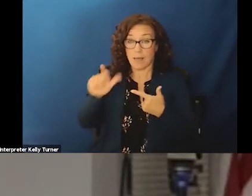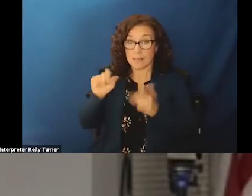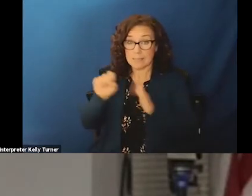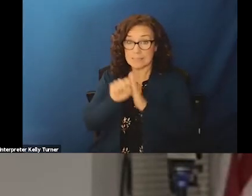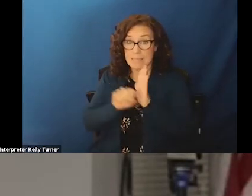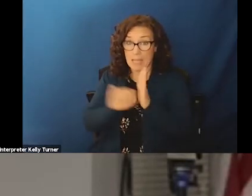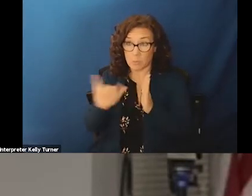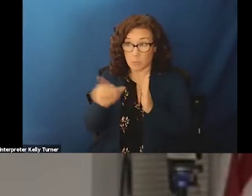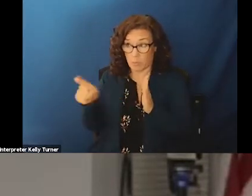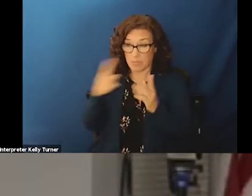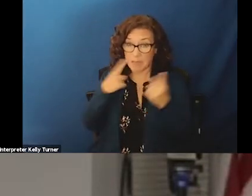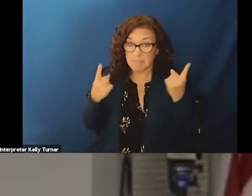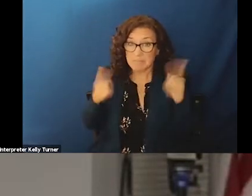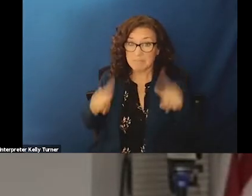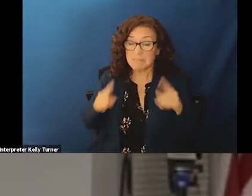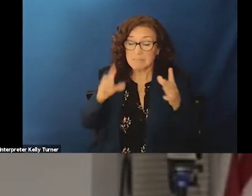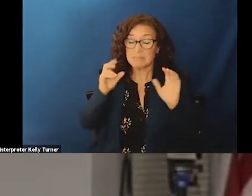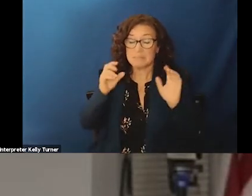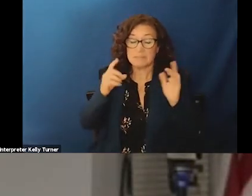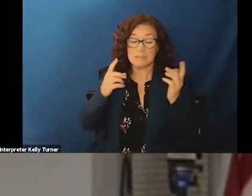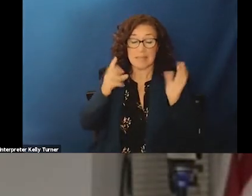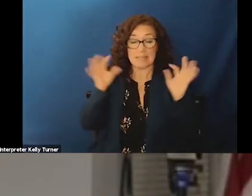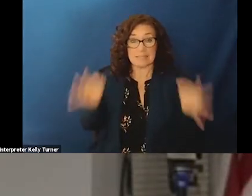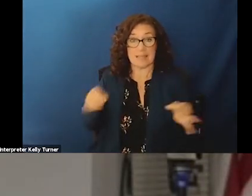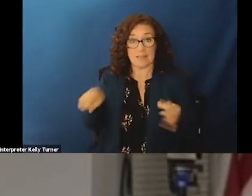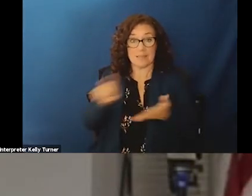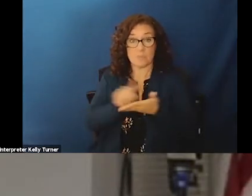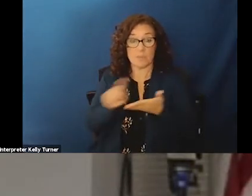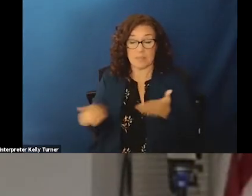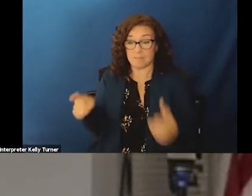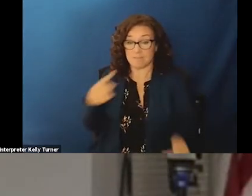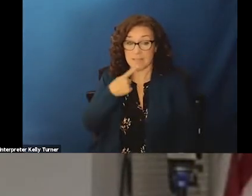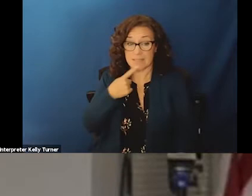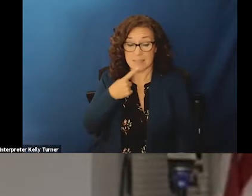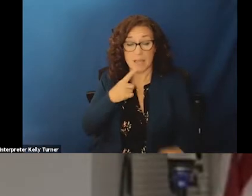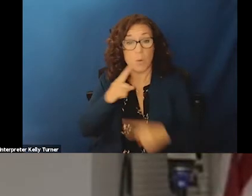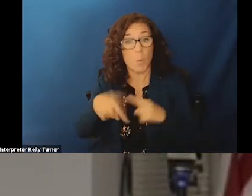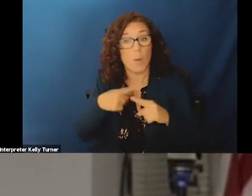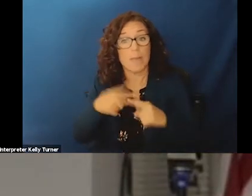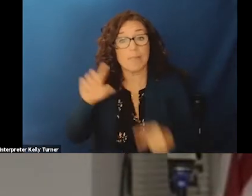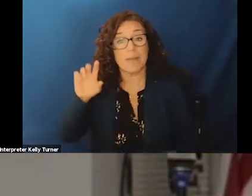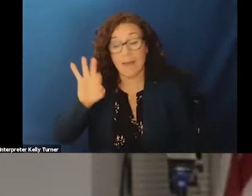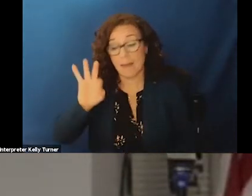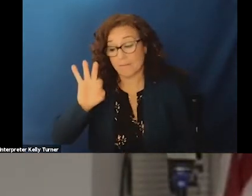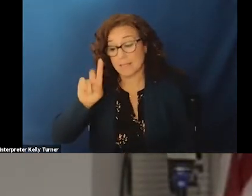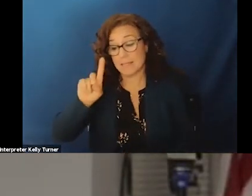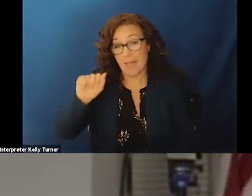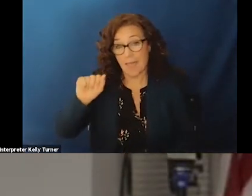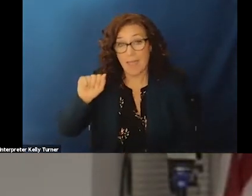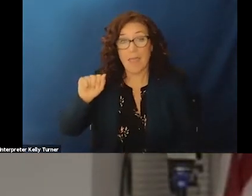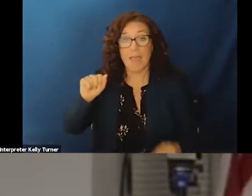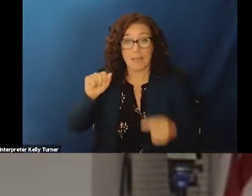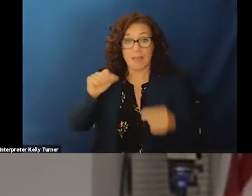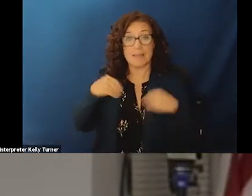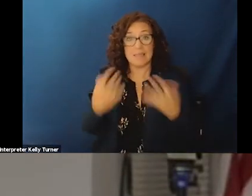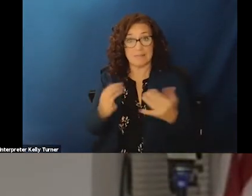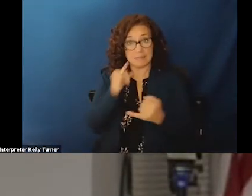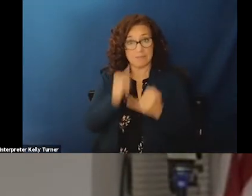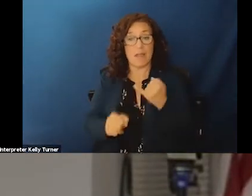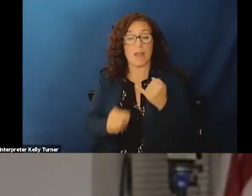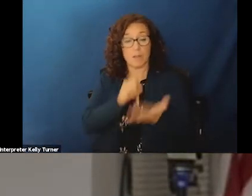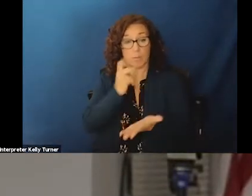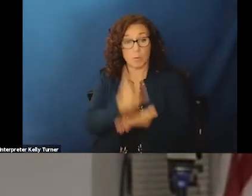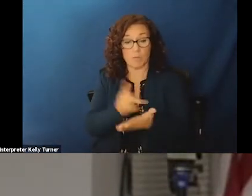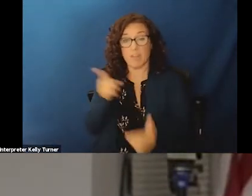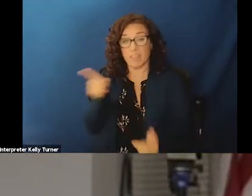was this end of last week, by signaling that once the FDA gives final approval for these vaccines, that they will be requiring it